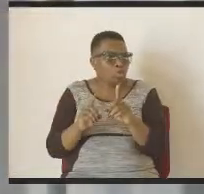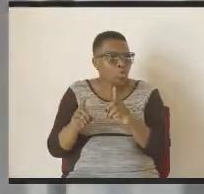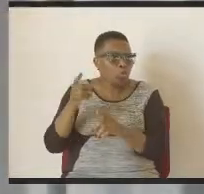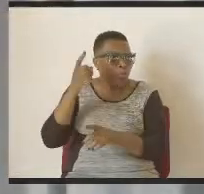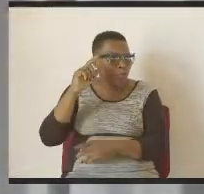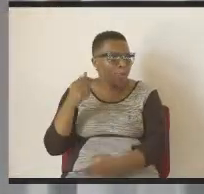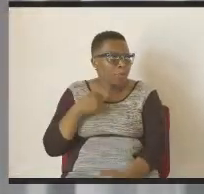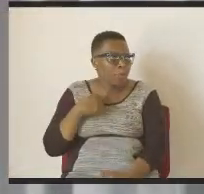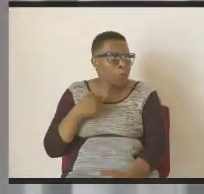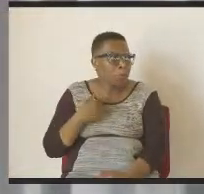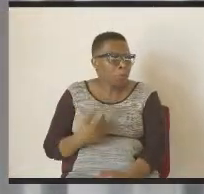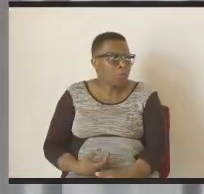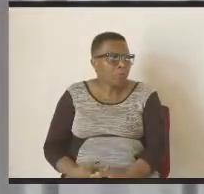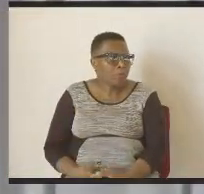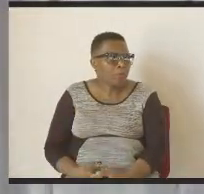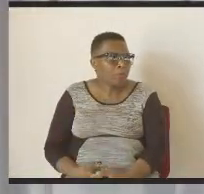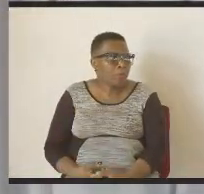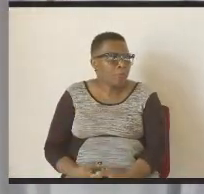amen, amen.